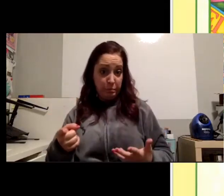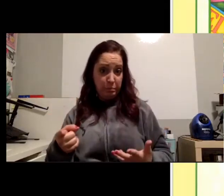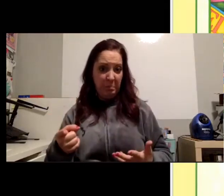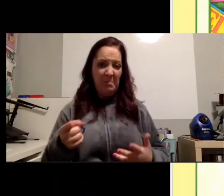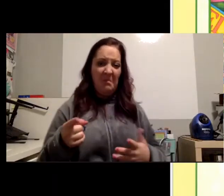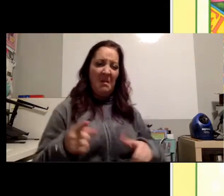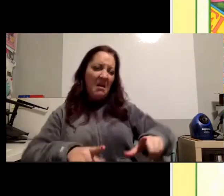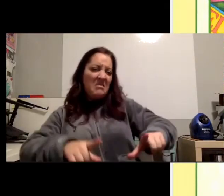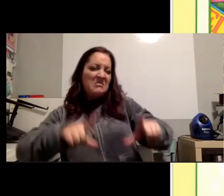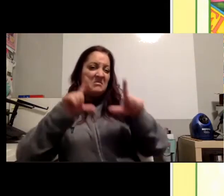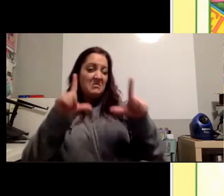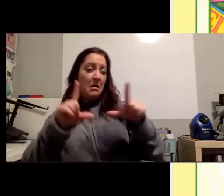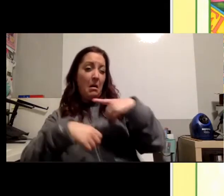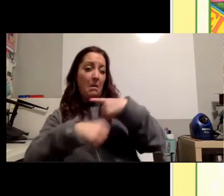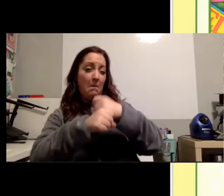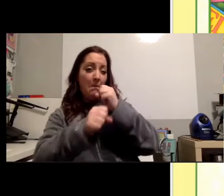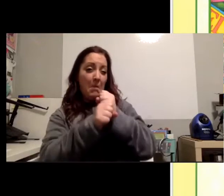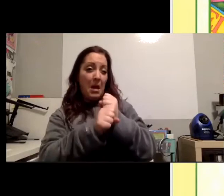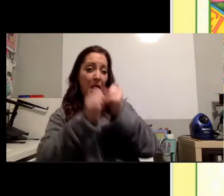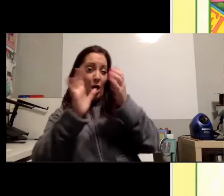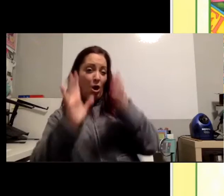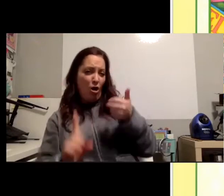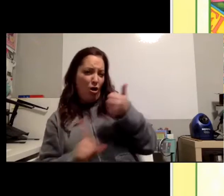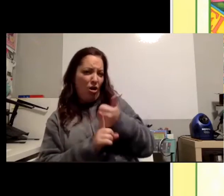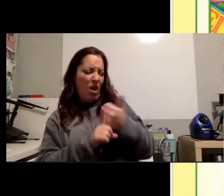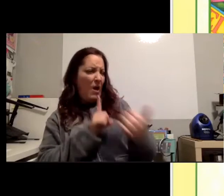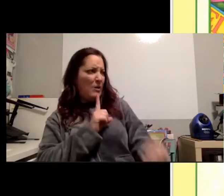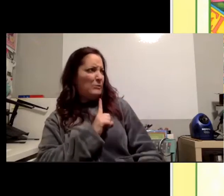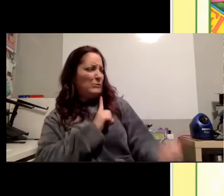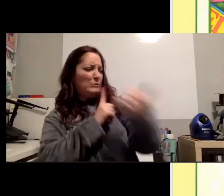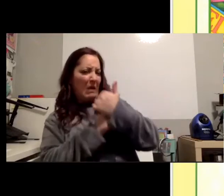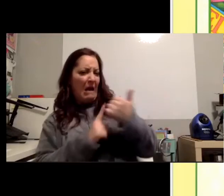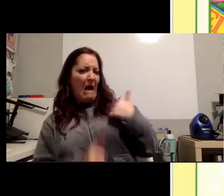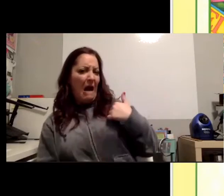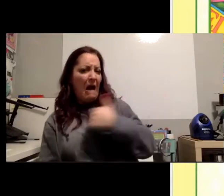The Signmaker's playing tricks, they shouted.